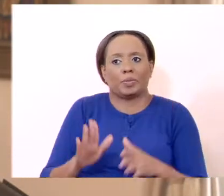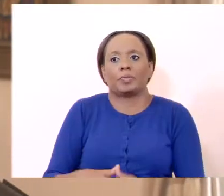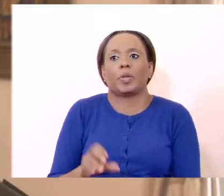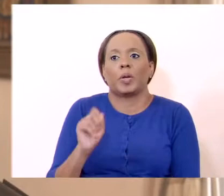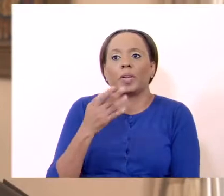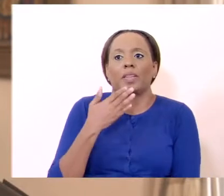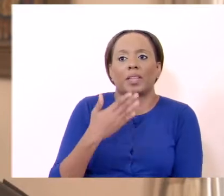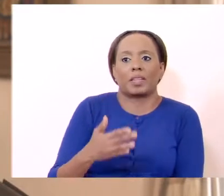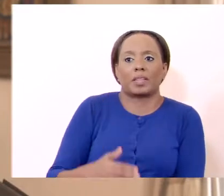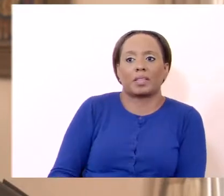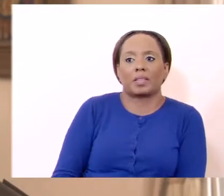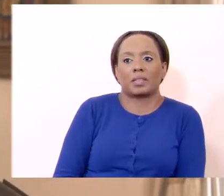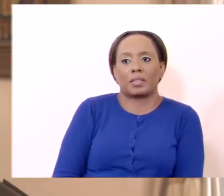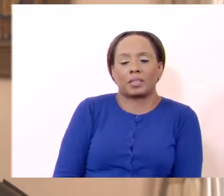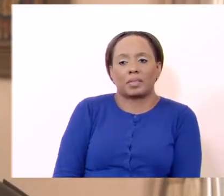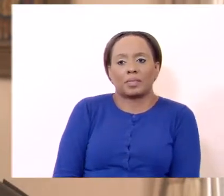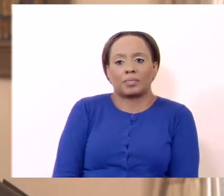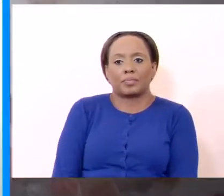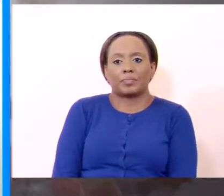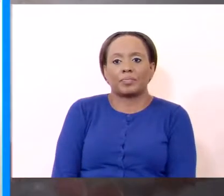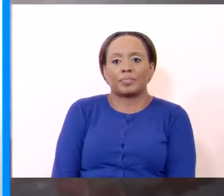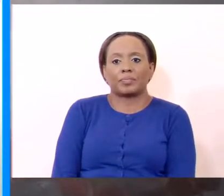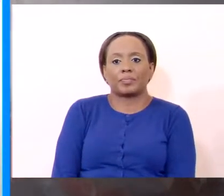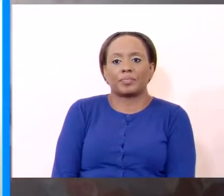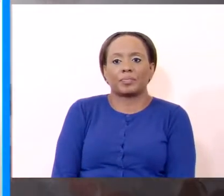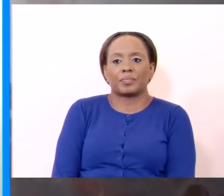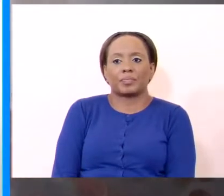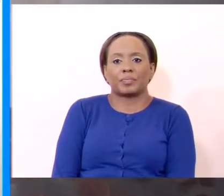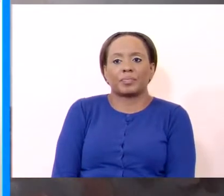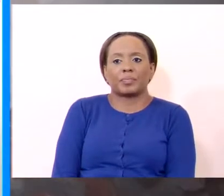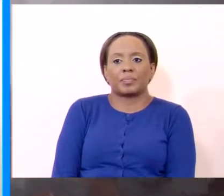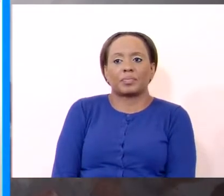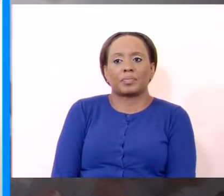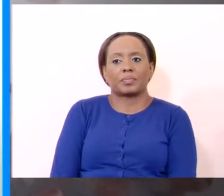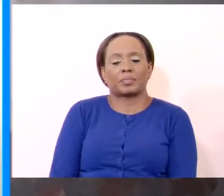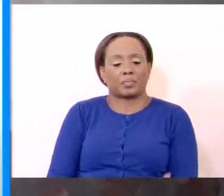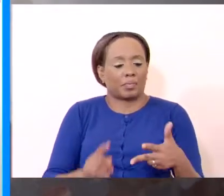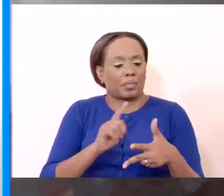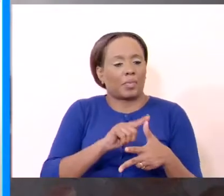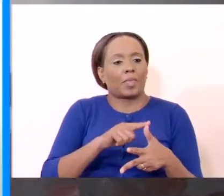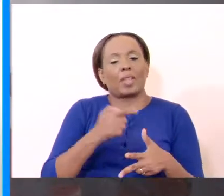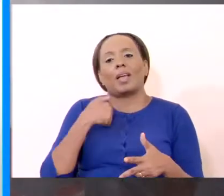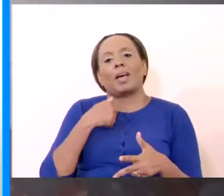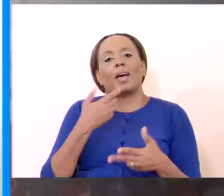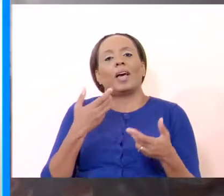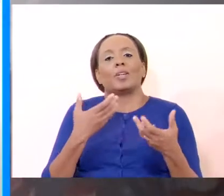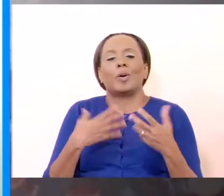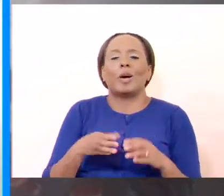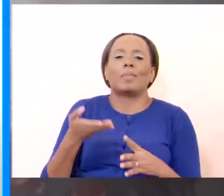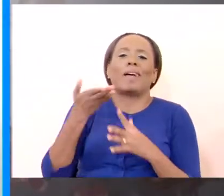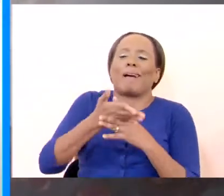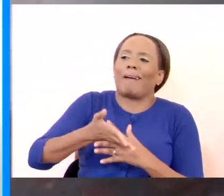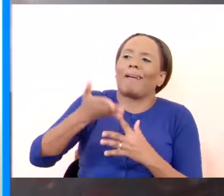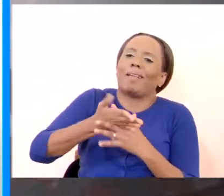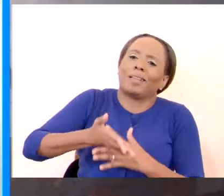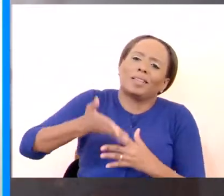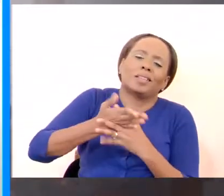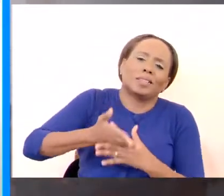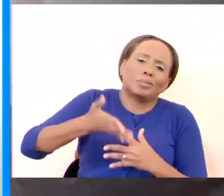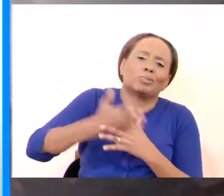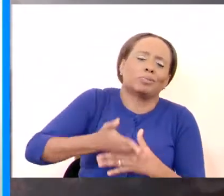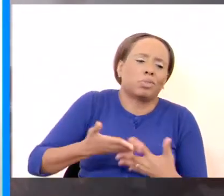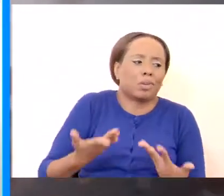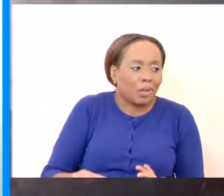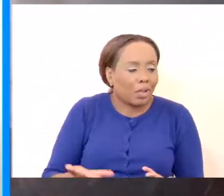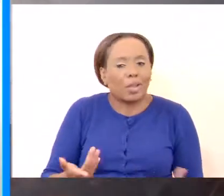Thank you kindly. Minister Bostic, I don't want to seem like a harasser this morning, but since you spoke